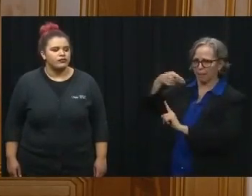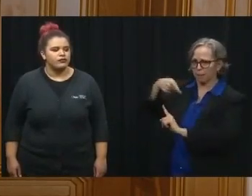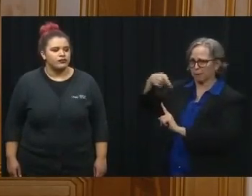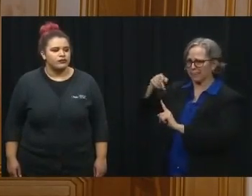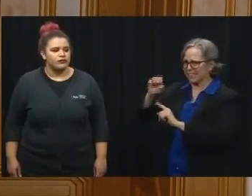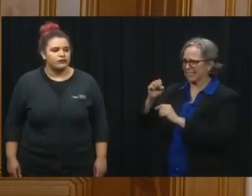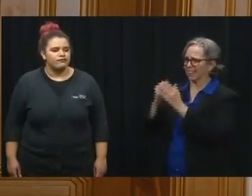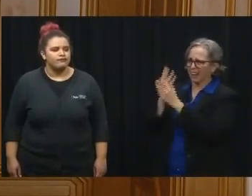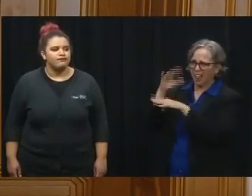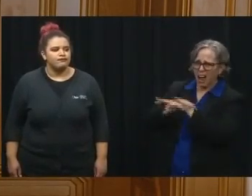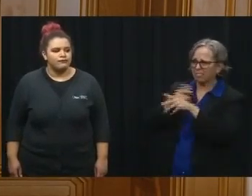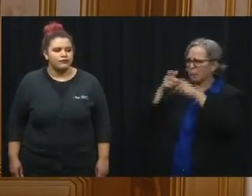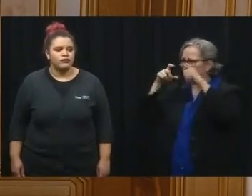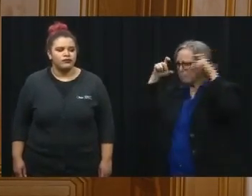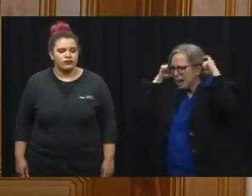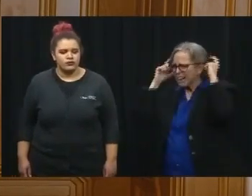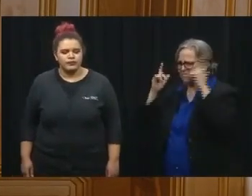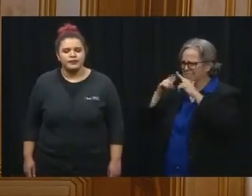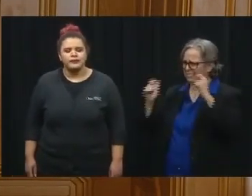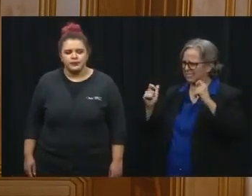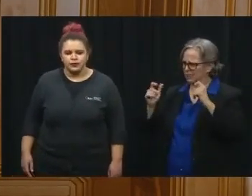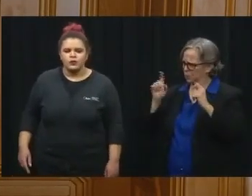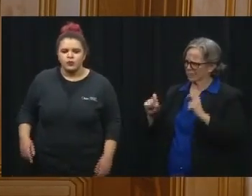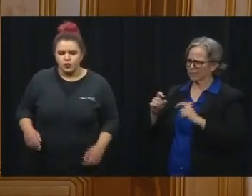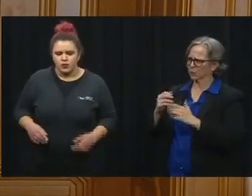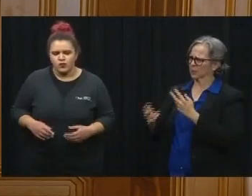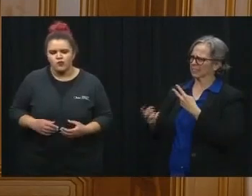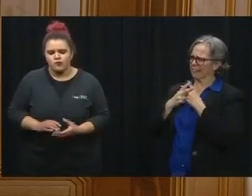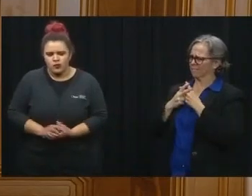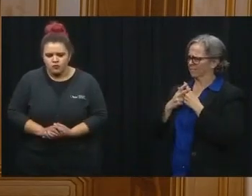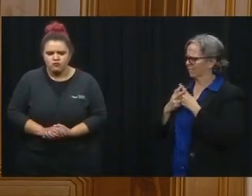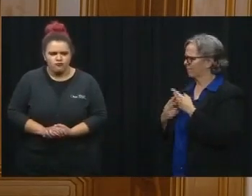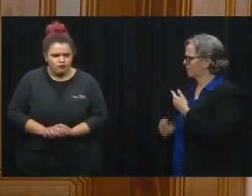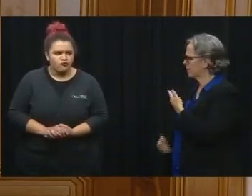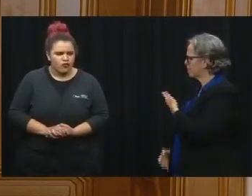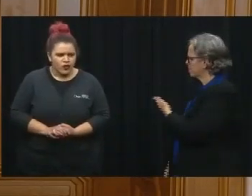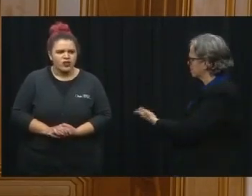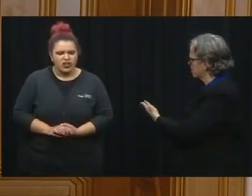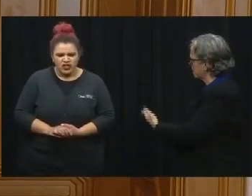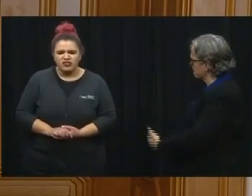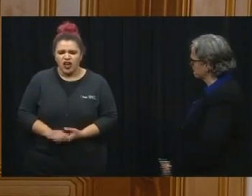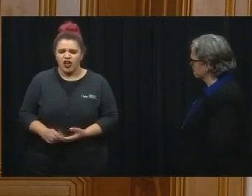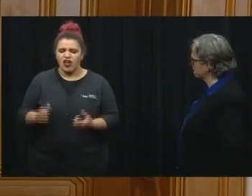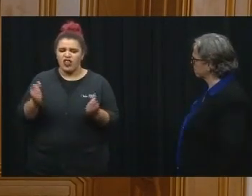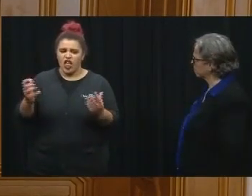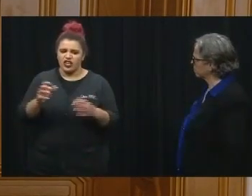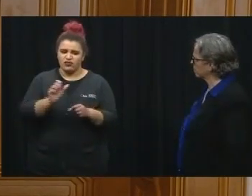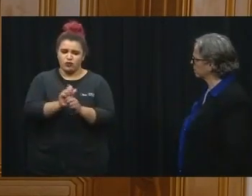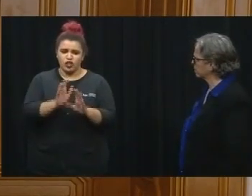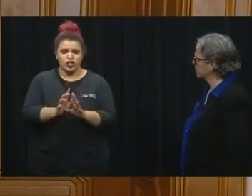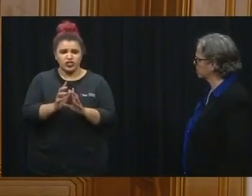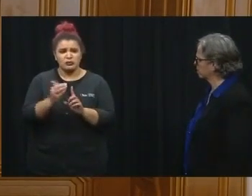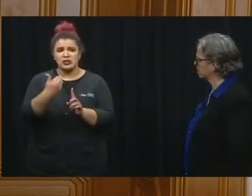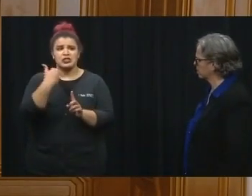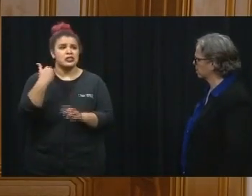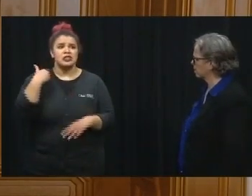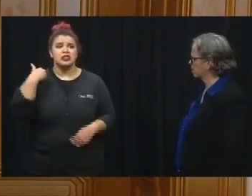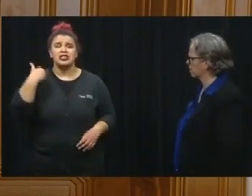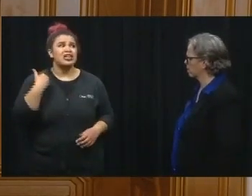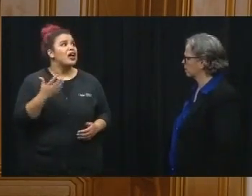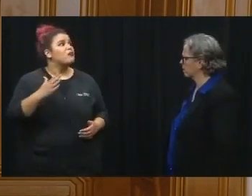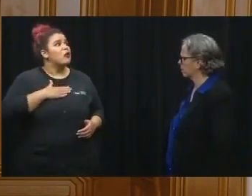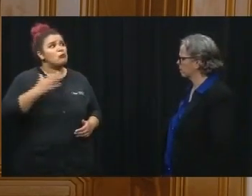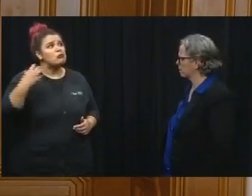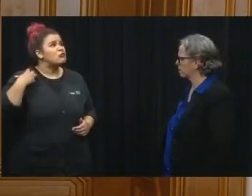else. We're hearing from a lot of workers that their employers don't even have soap. And one woman told me